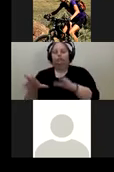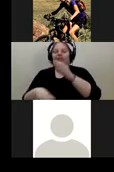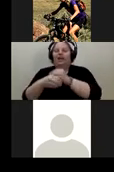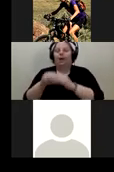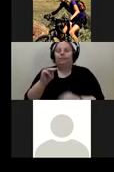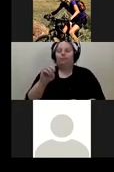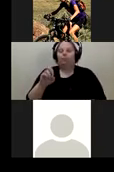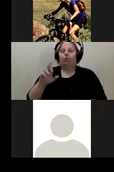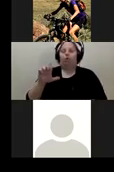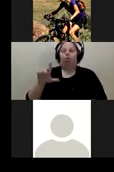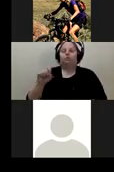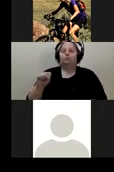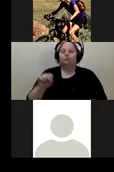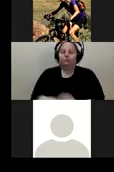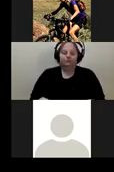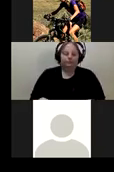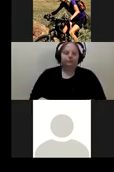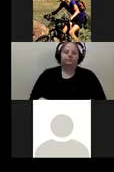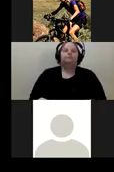this. So